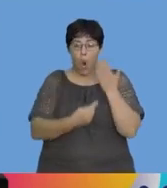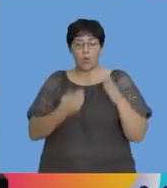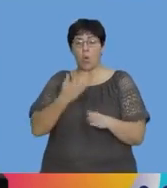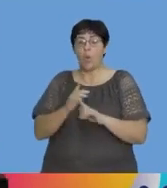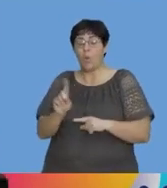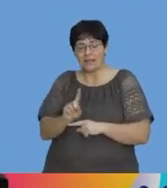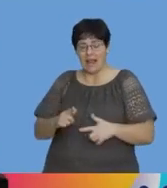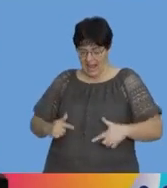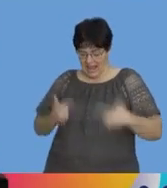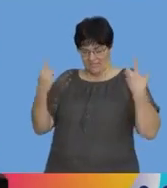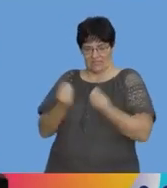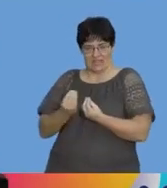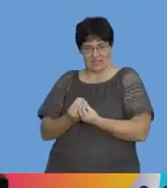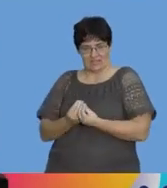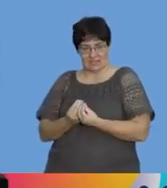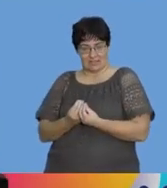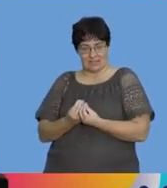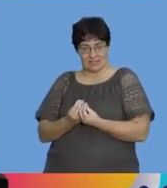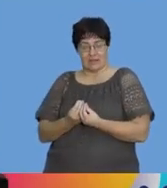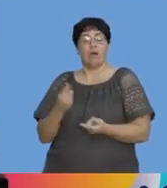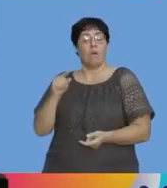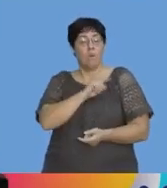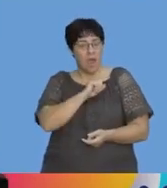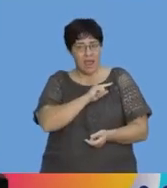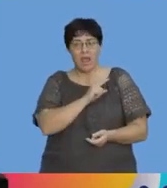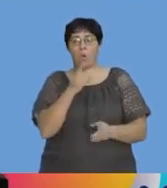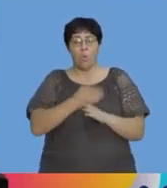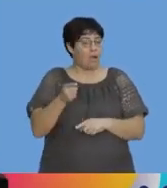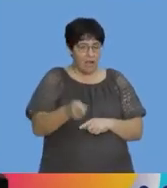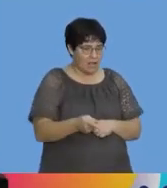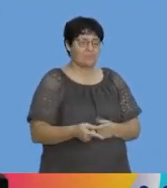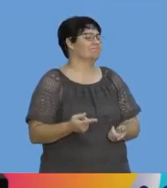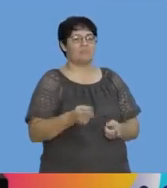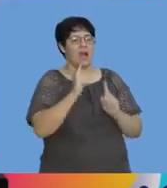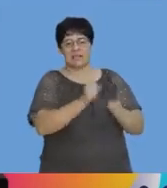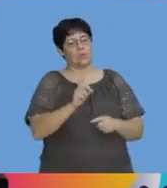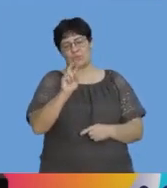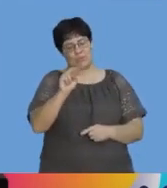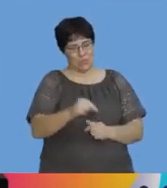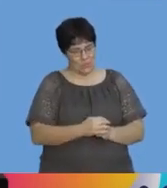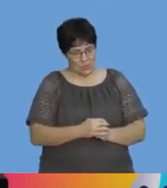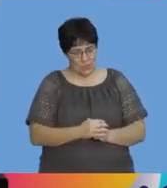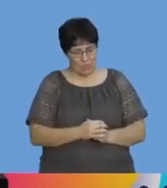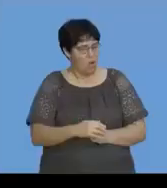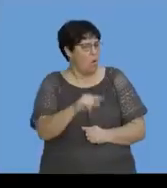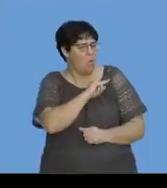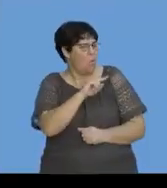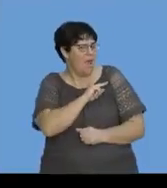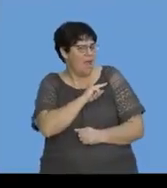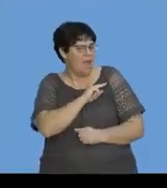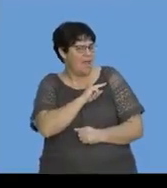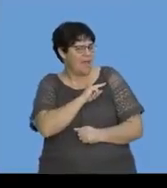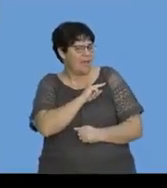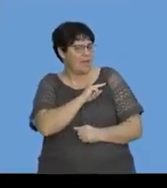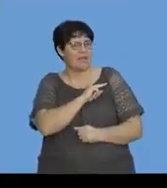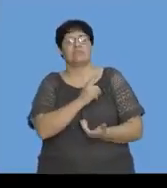antibiotics can only work on living things, right? So why? The answer is, will it work here? My answer is no. And